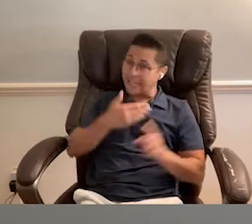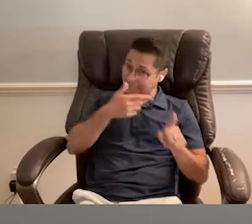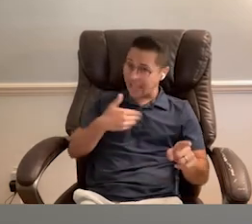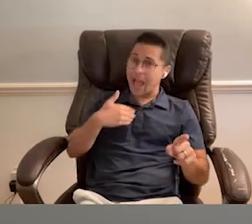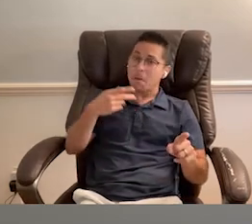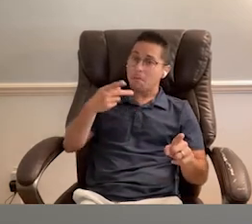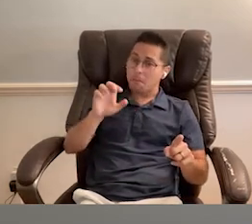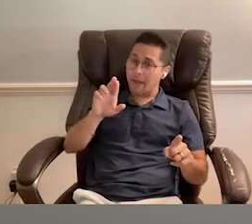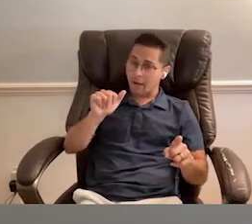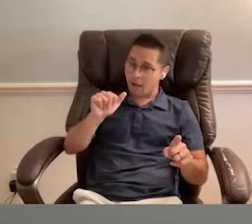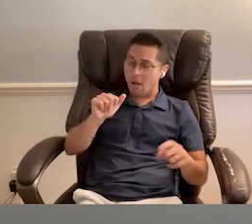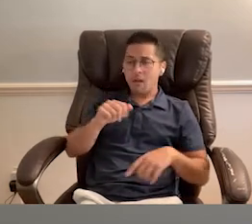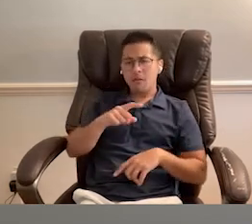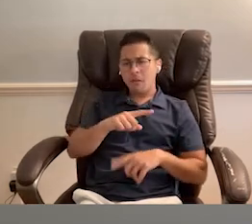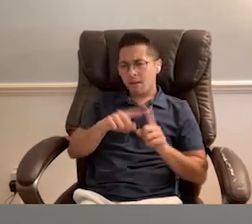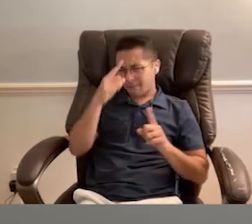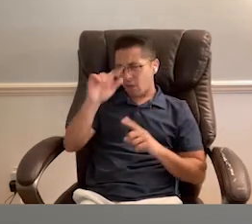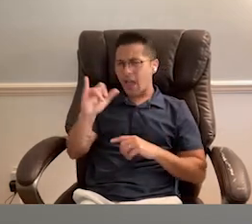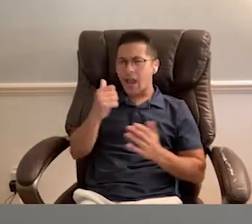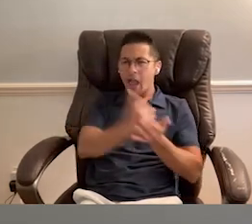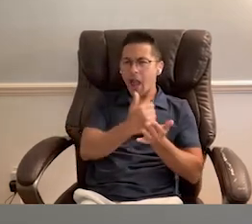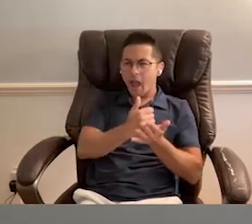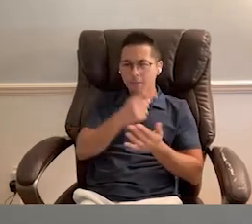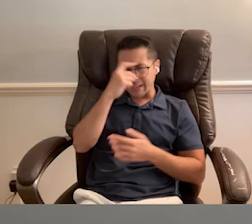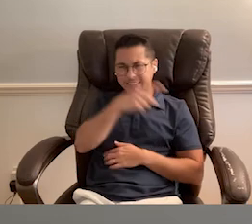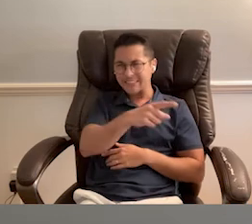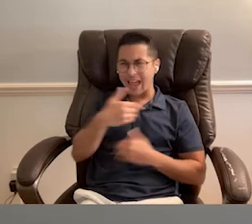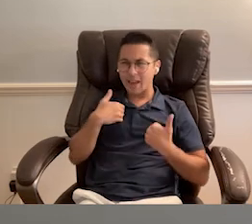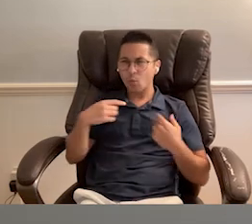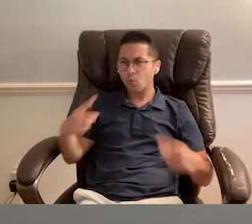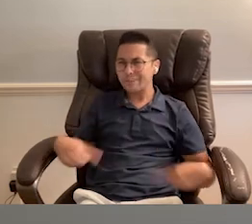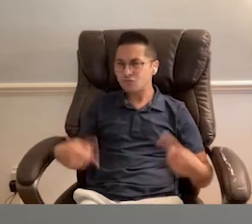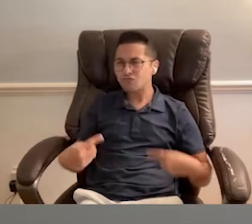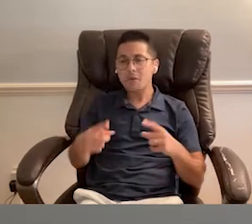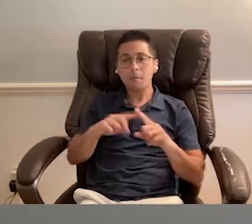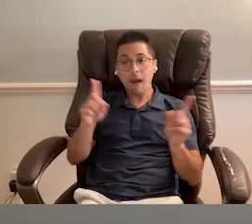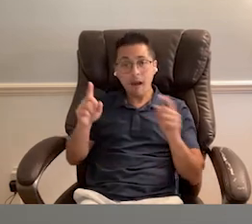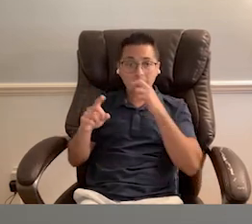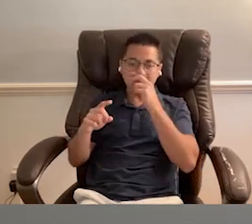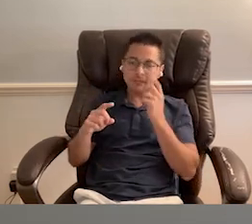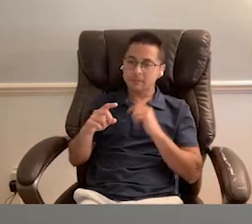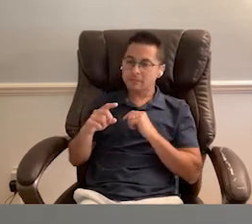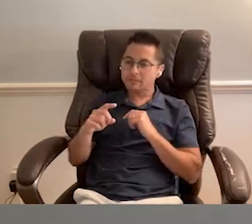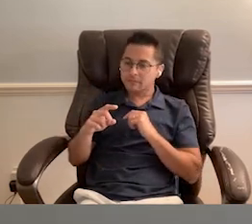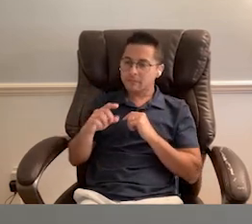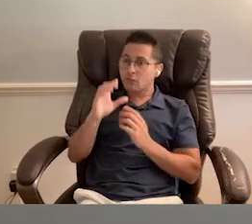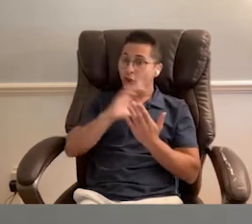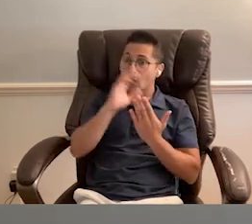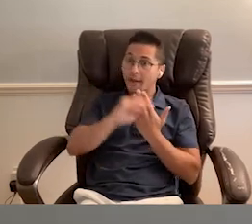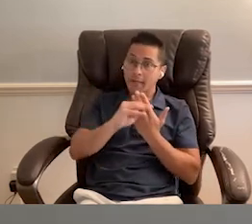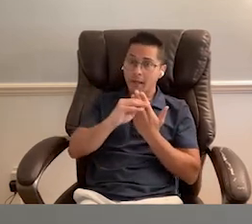para, but it's for like help, you know, since he's in a wheelchair. But the curriculum